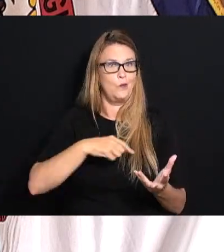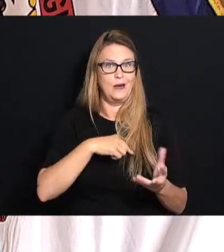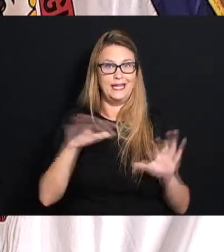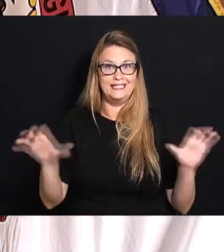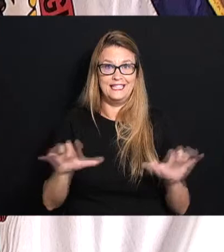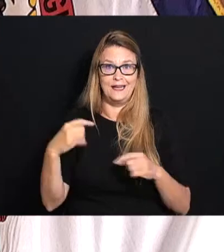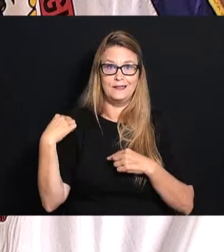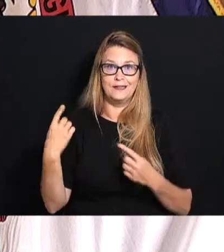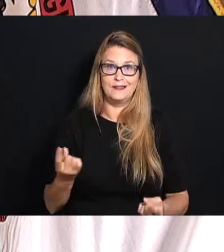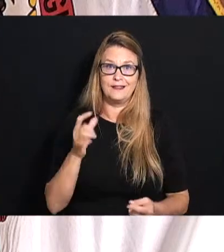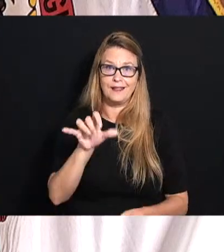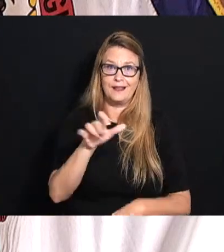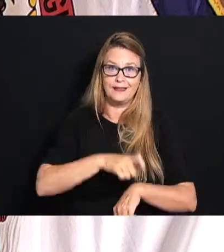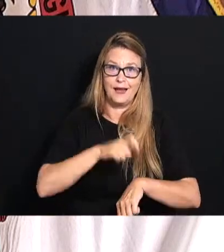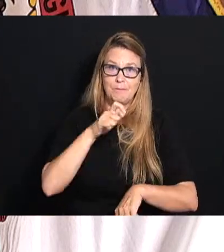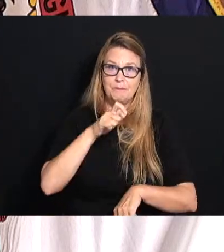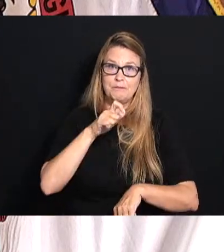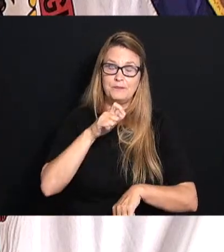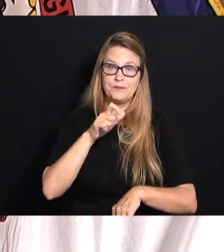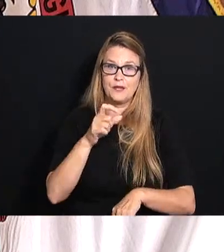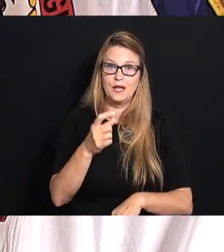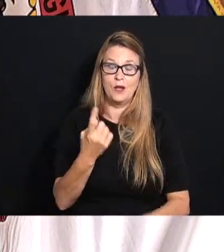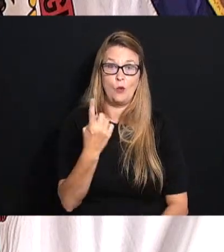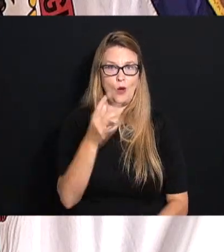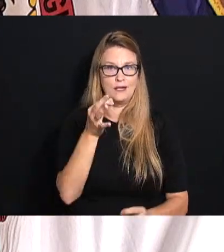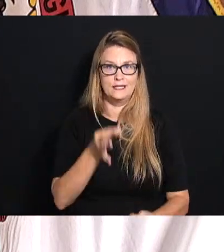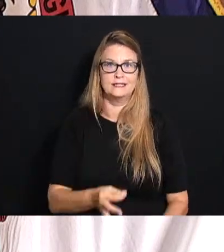he accomplished in that one move.